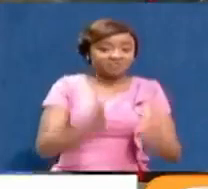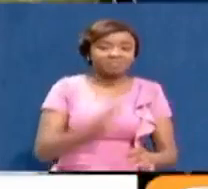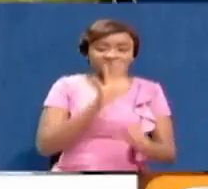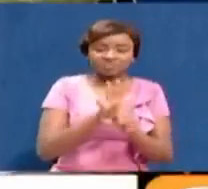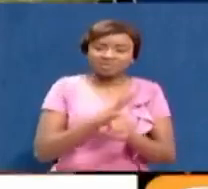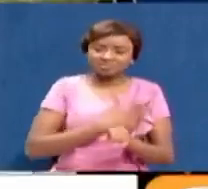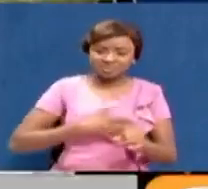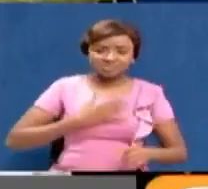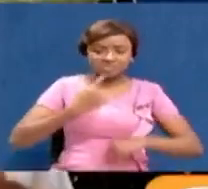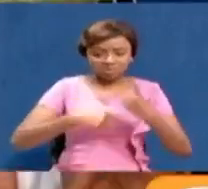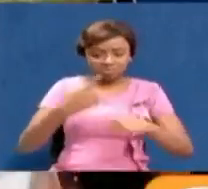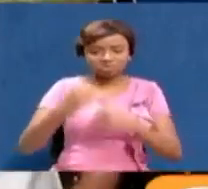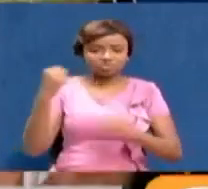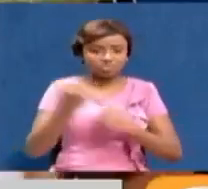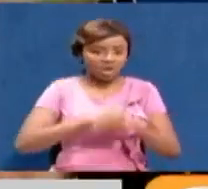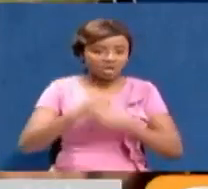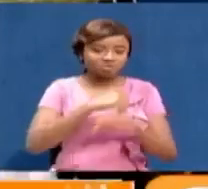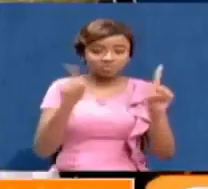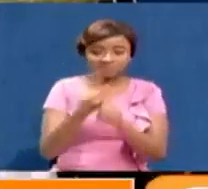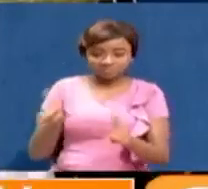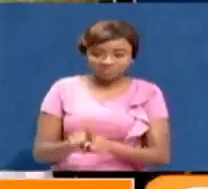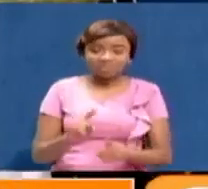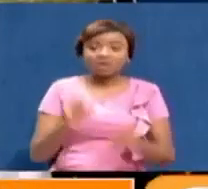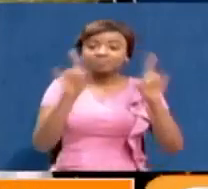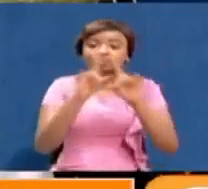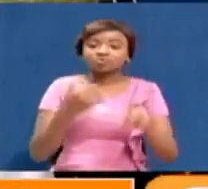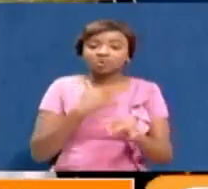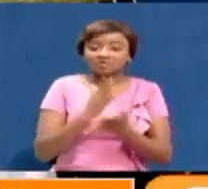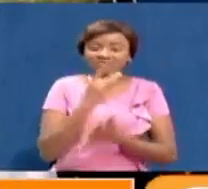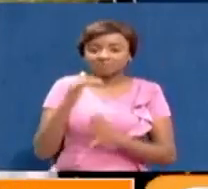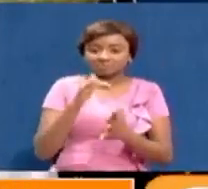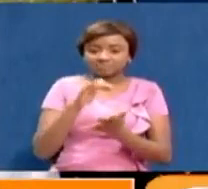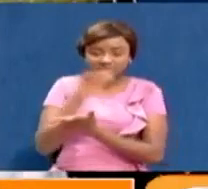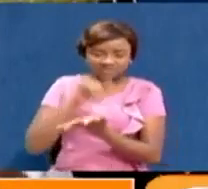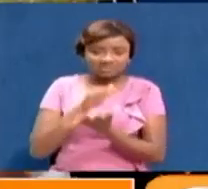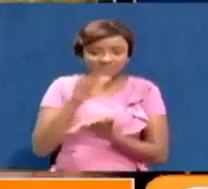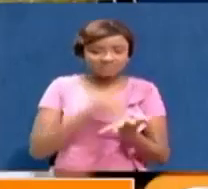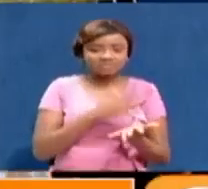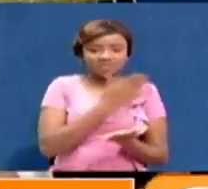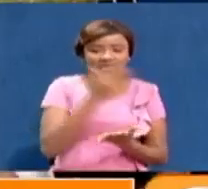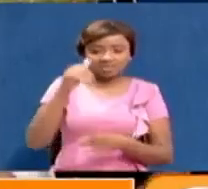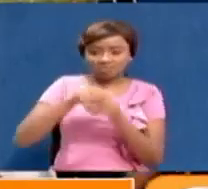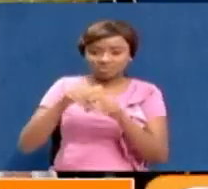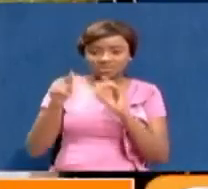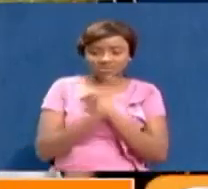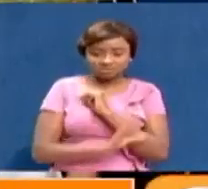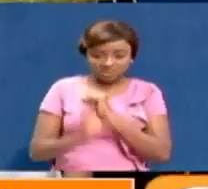industries. There are sectors for which we have enough resources. And within the